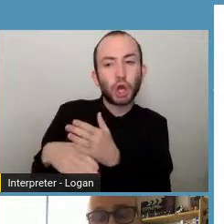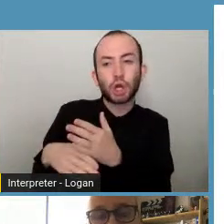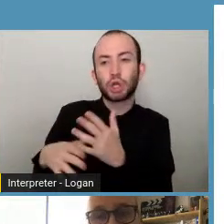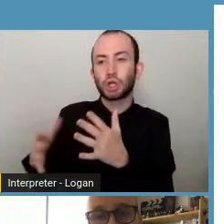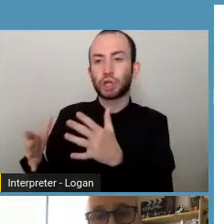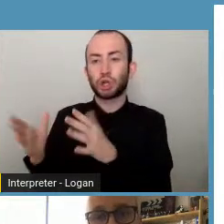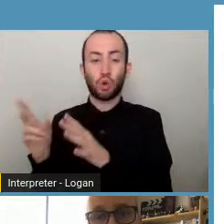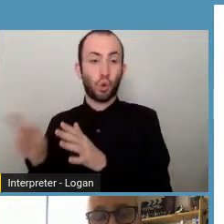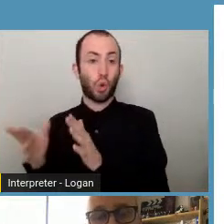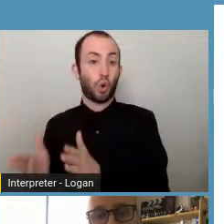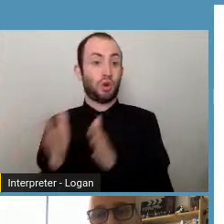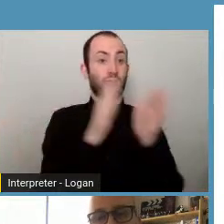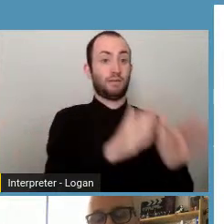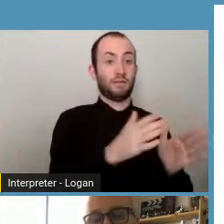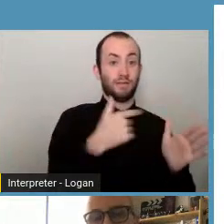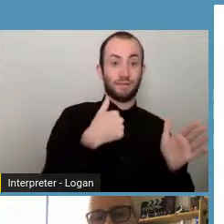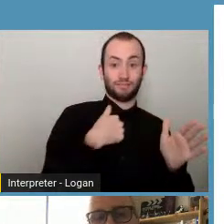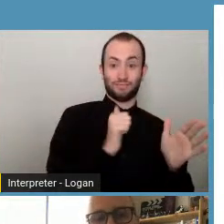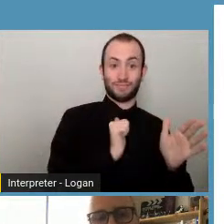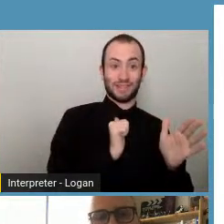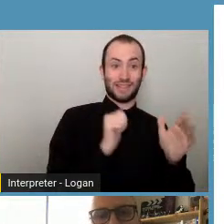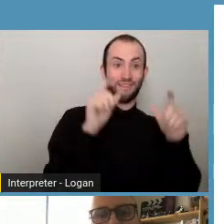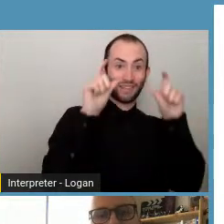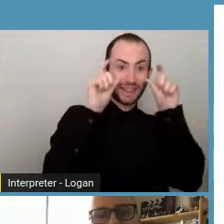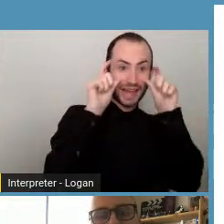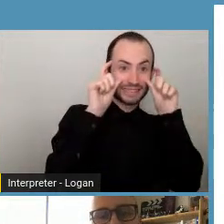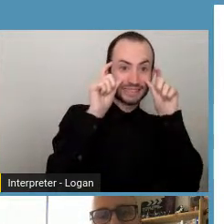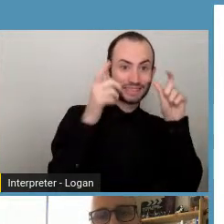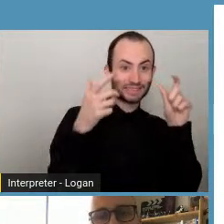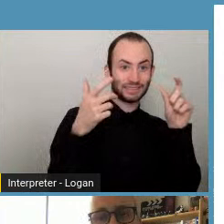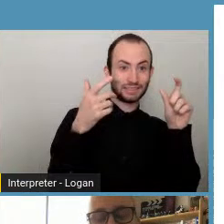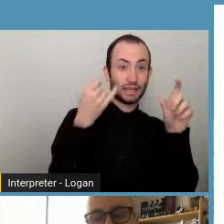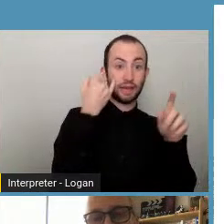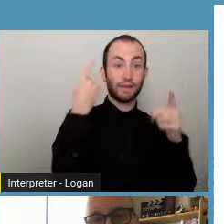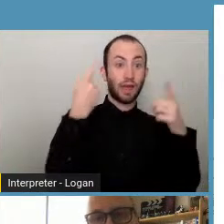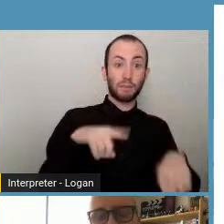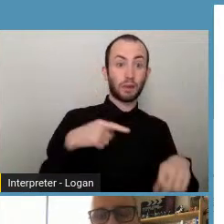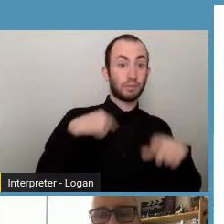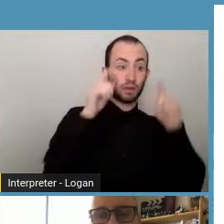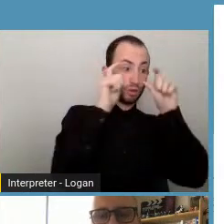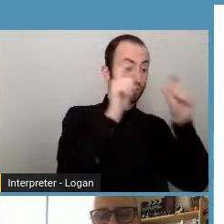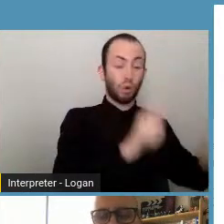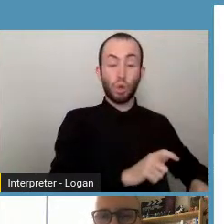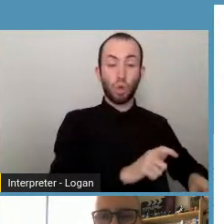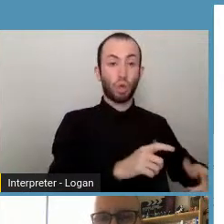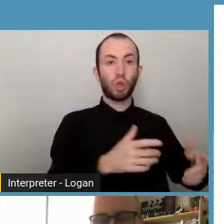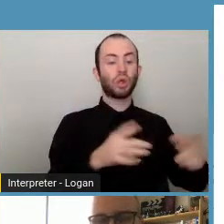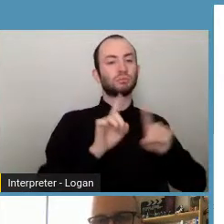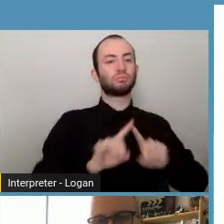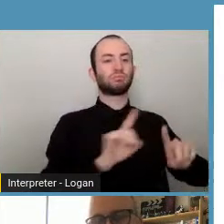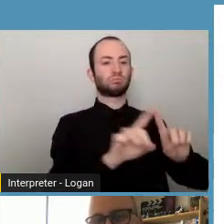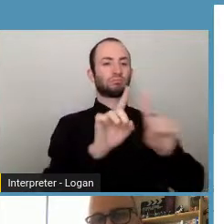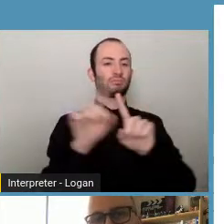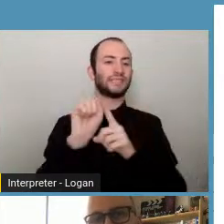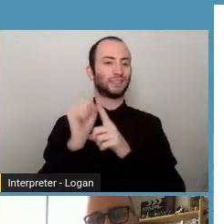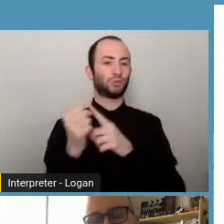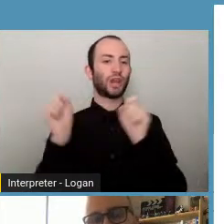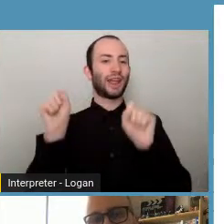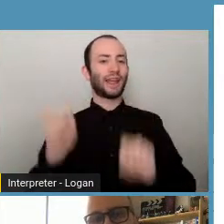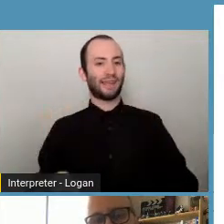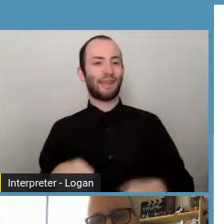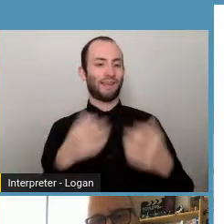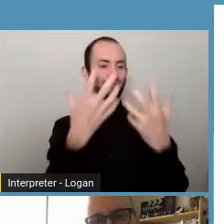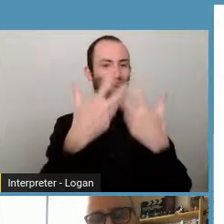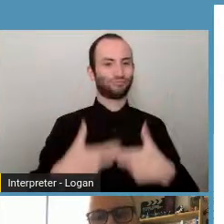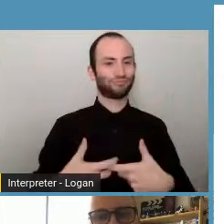happens when I don't have my glasses and I forget them? There's a number of temporary situations that can be accommodated as well. So rather than like get too